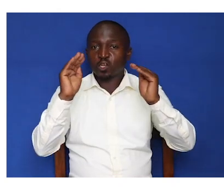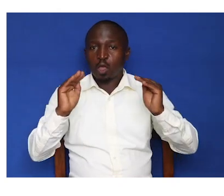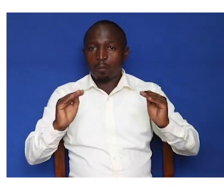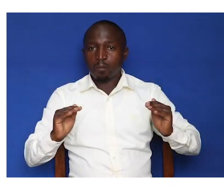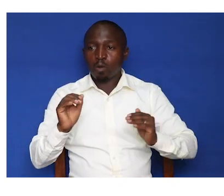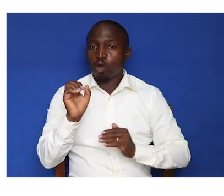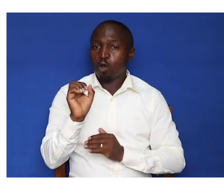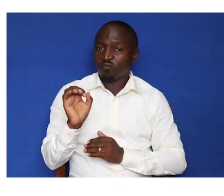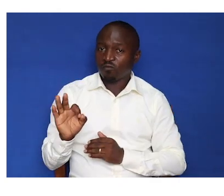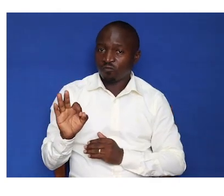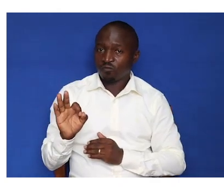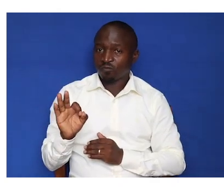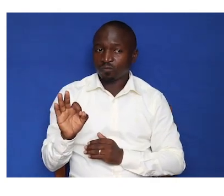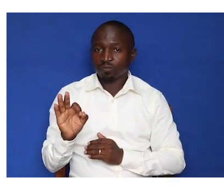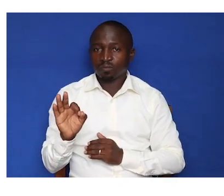of